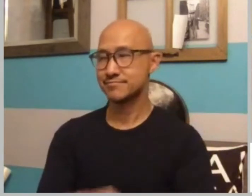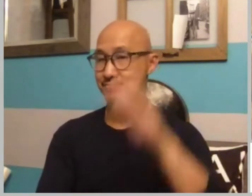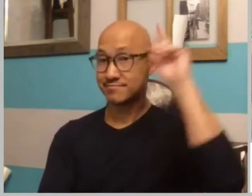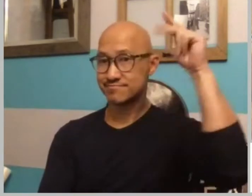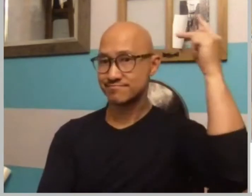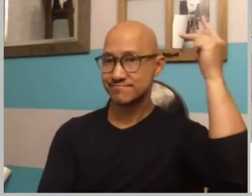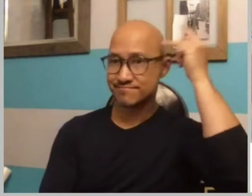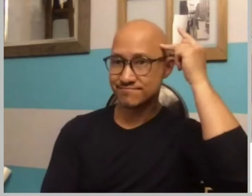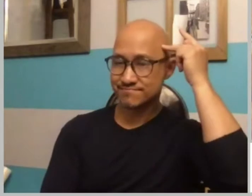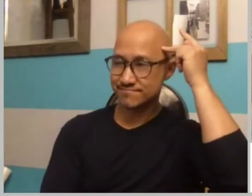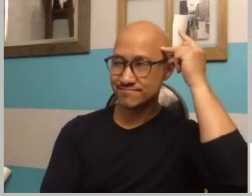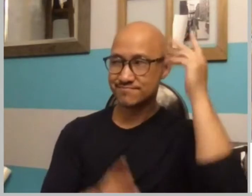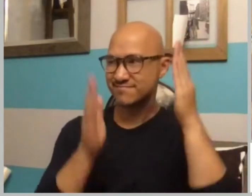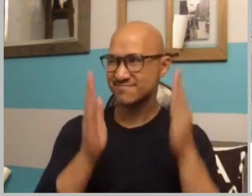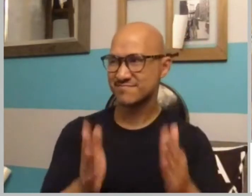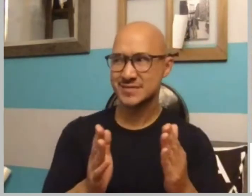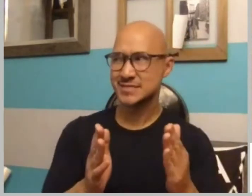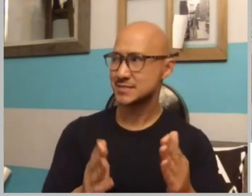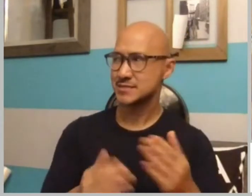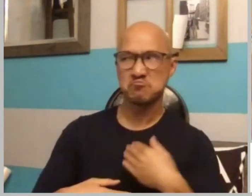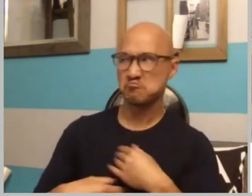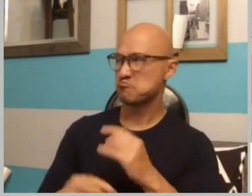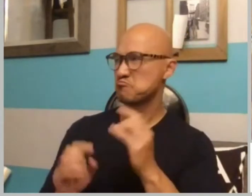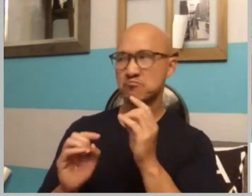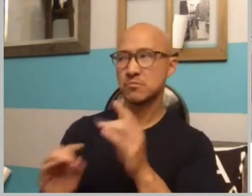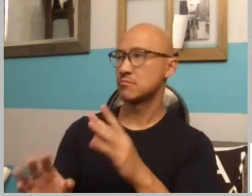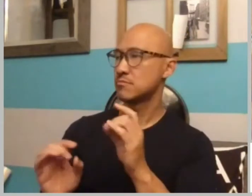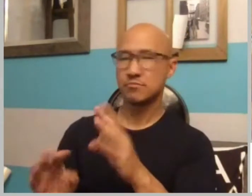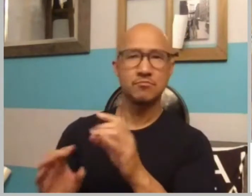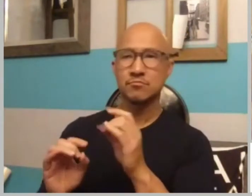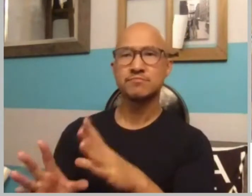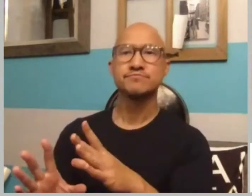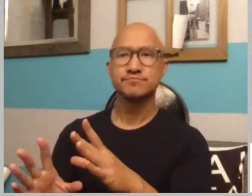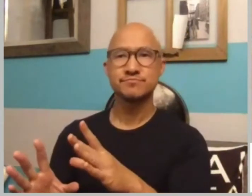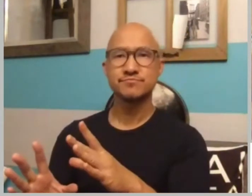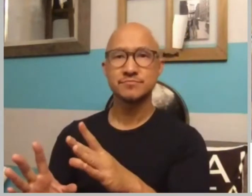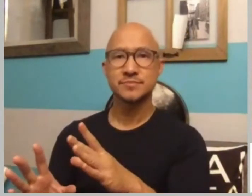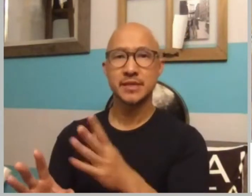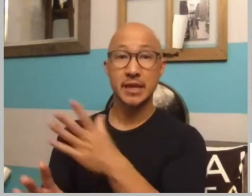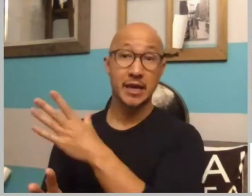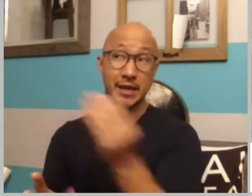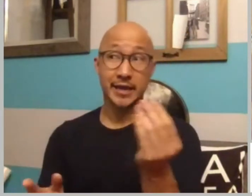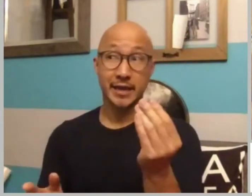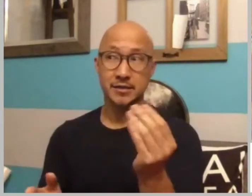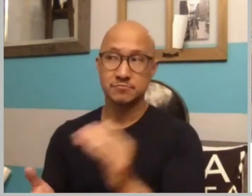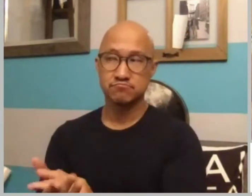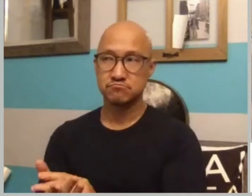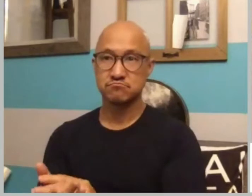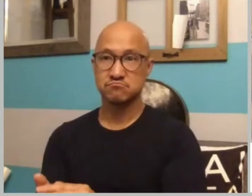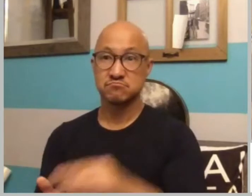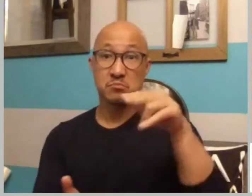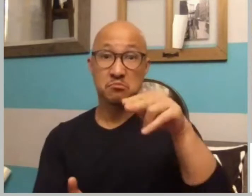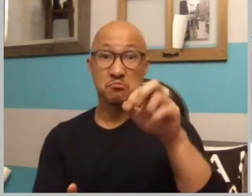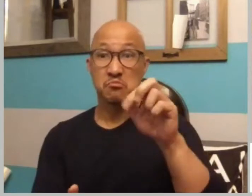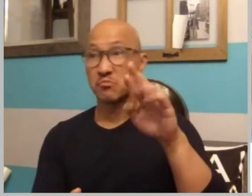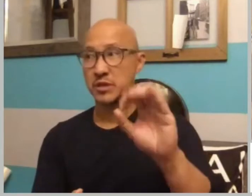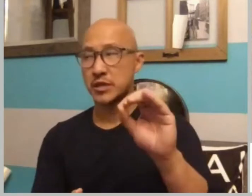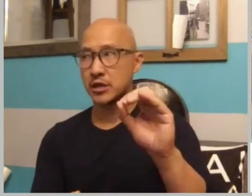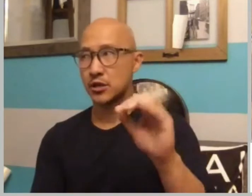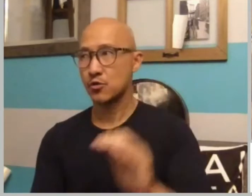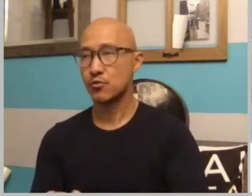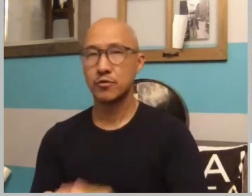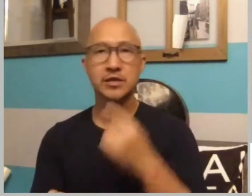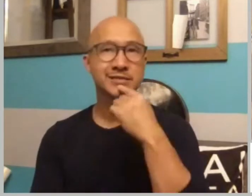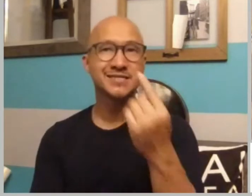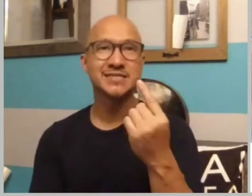Christians in Rome for the fires that were happening. And so that was really the start of some of the horrific